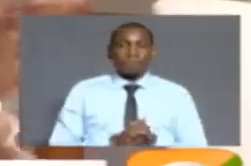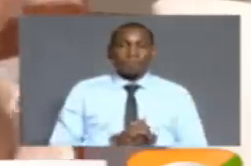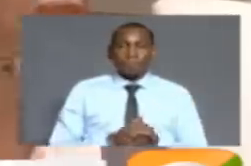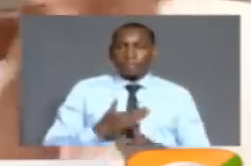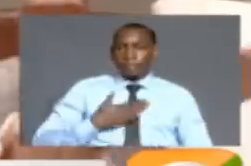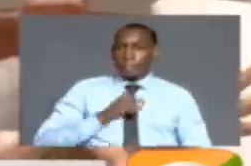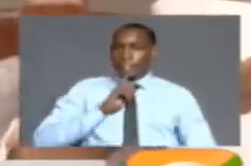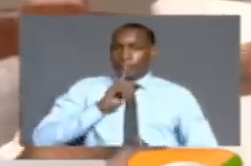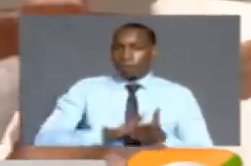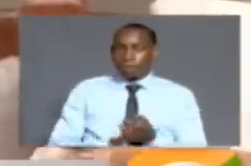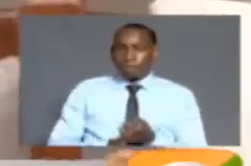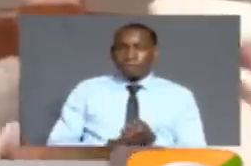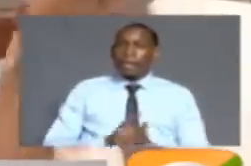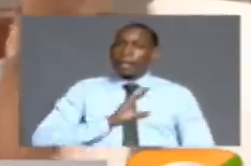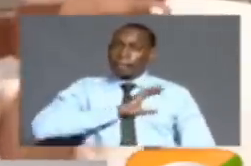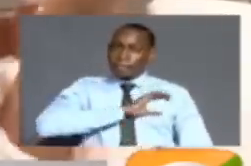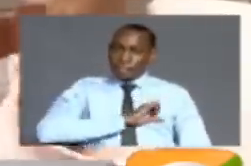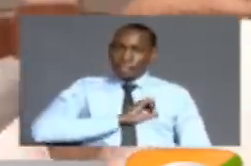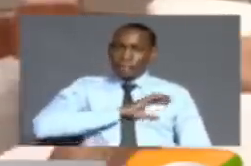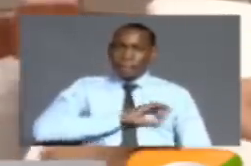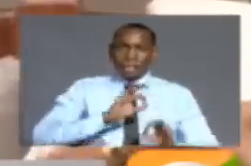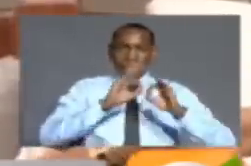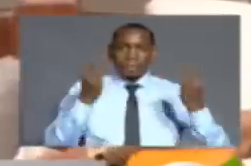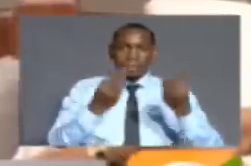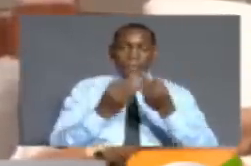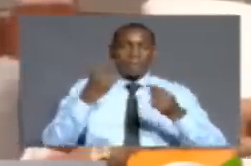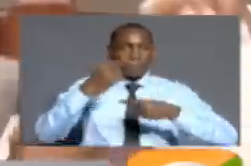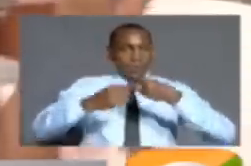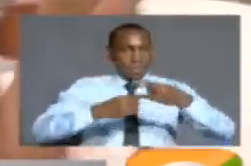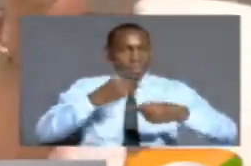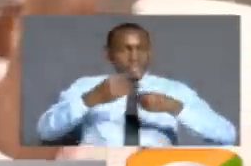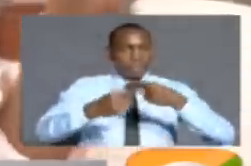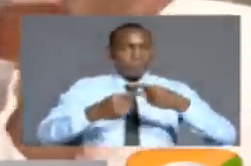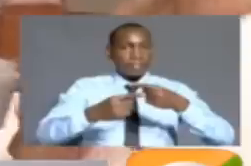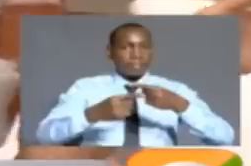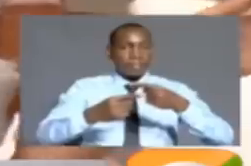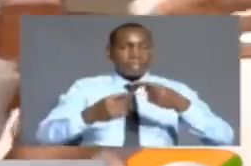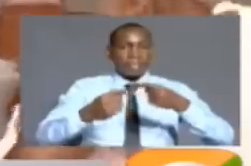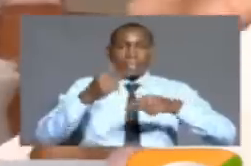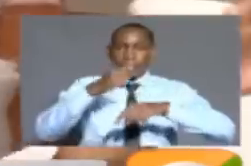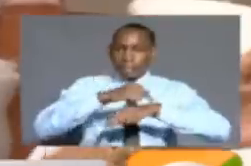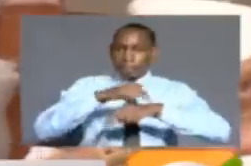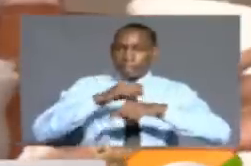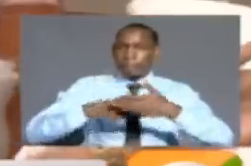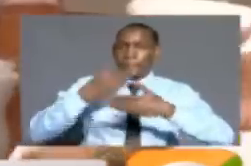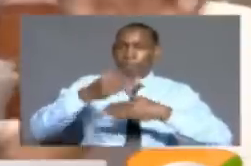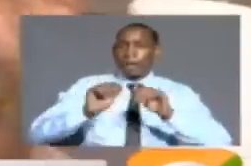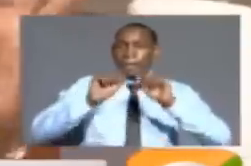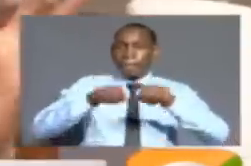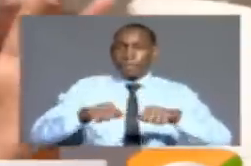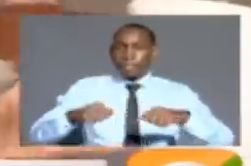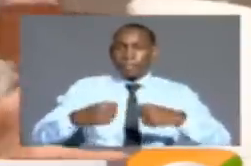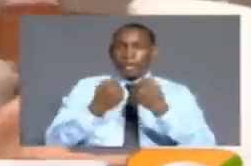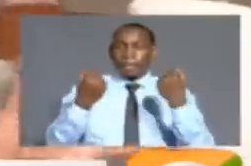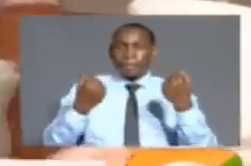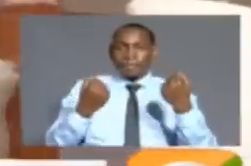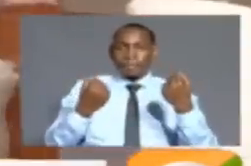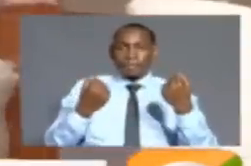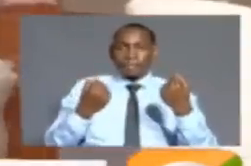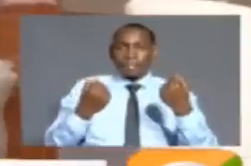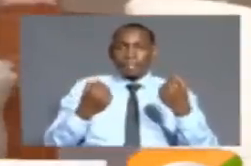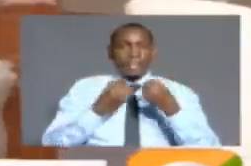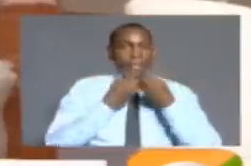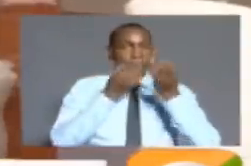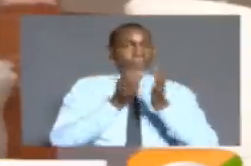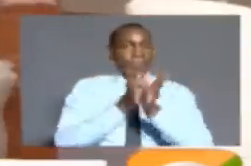say everybody to just be patient. The families are still following up on that. And in the right time, then it will happen. And it's not something that we bring out to the